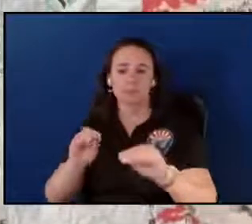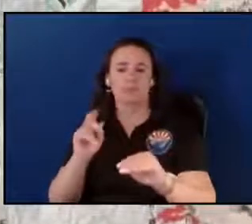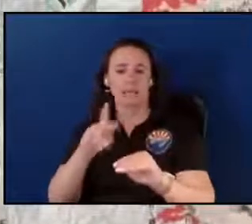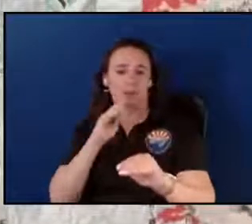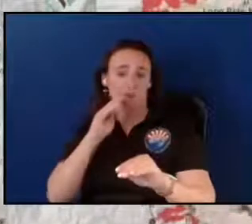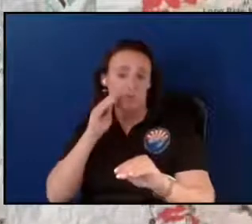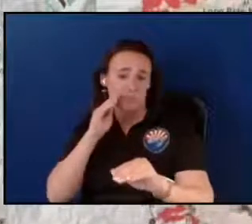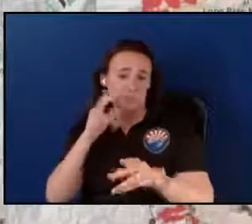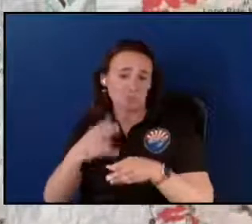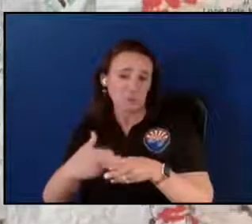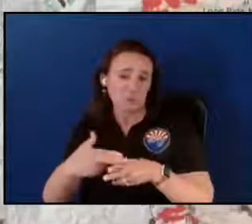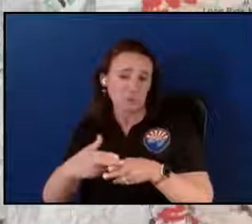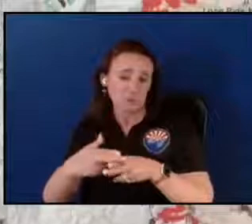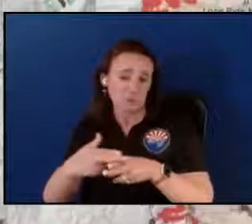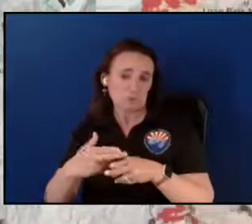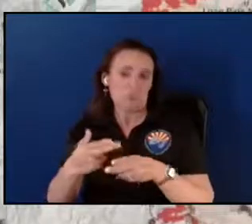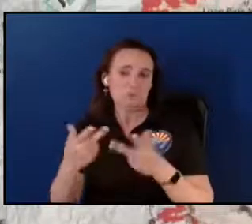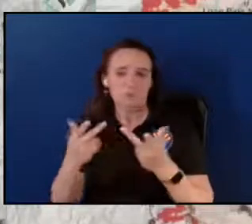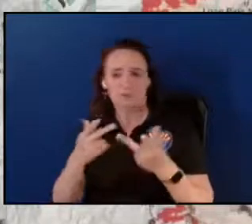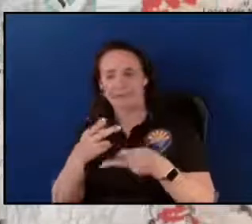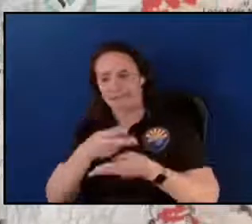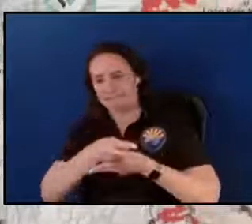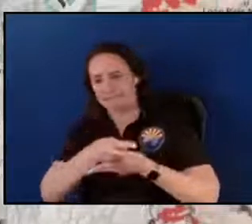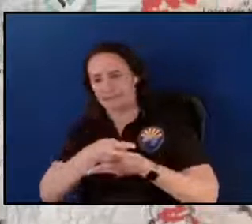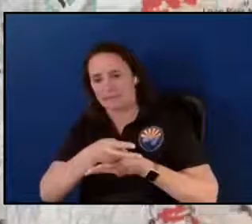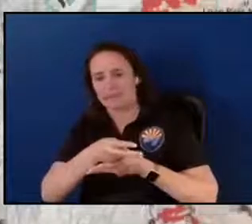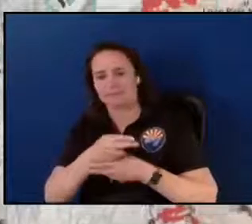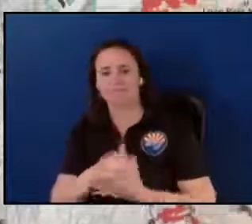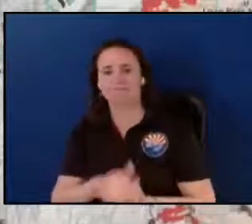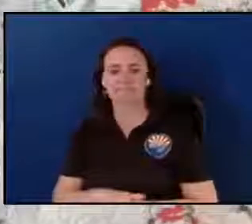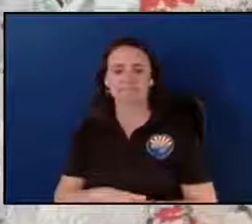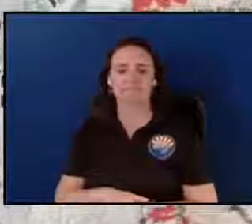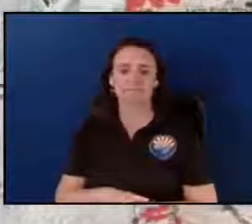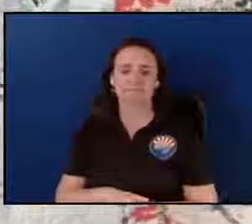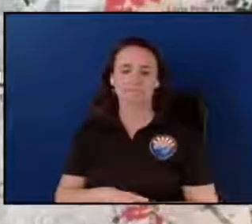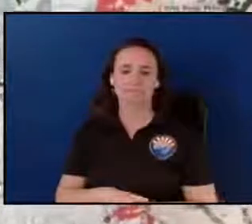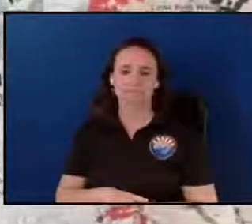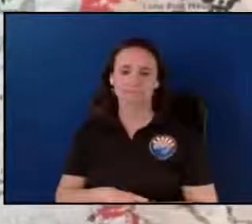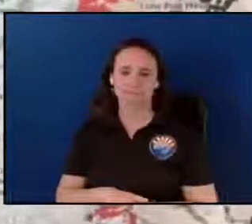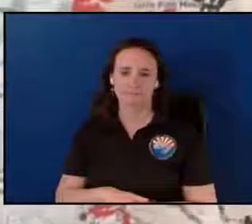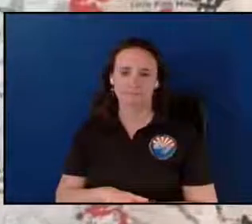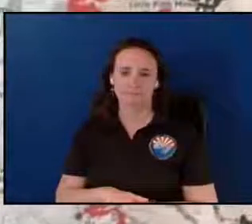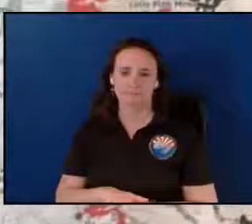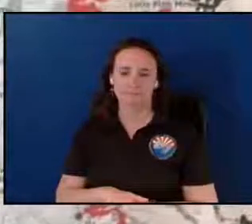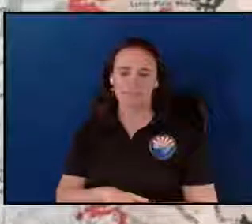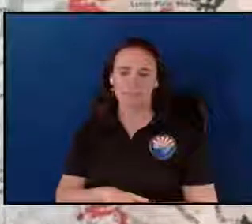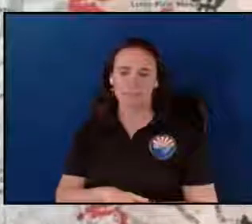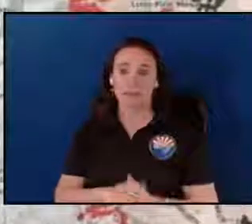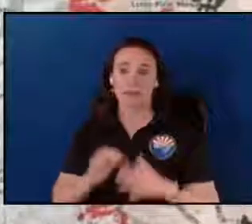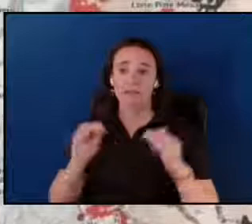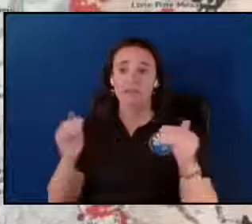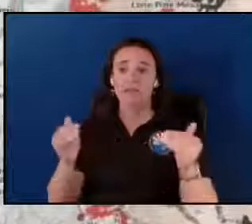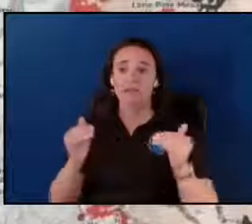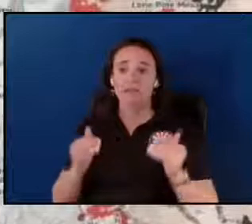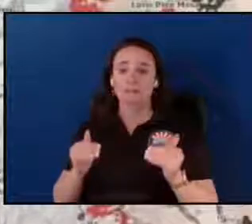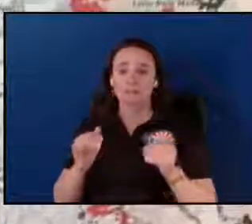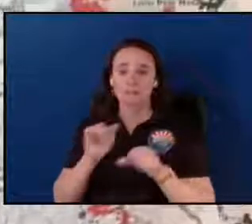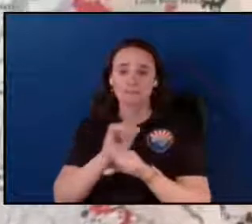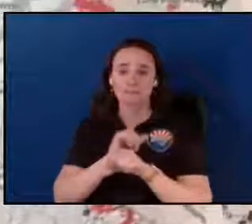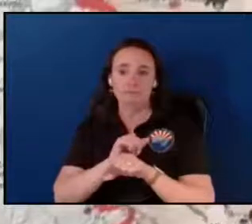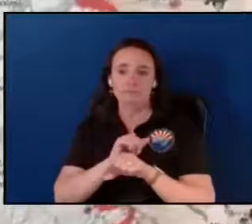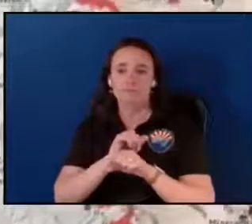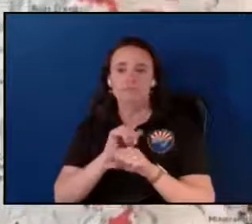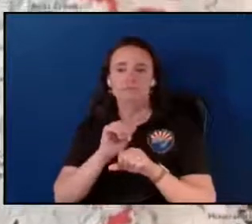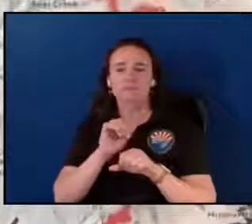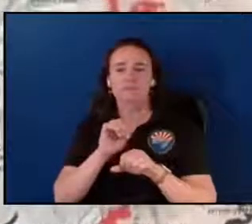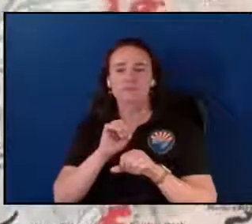course, we have to err on the side of caution once again. With that, we've also been working on flood mitigation and